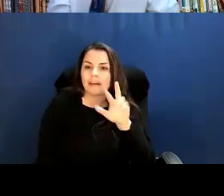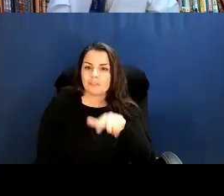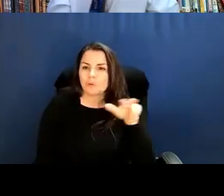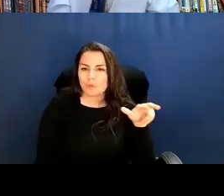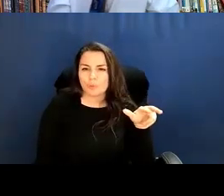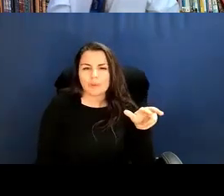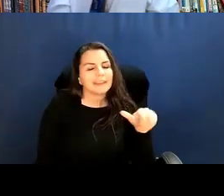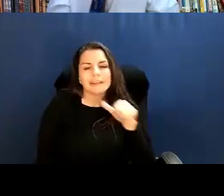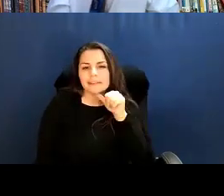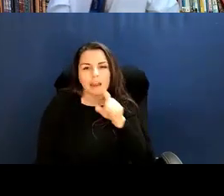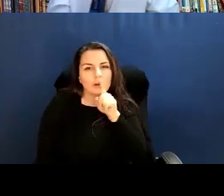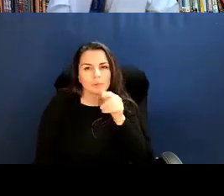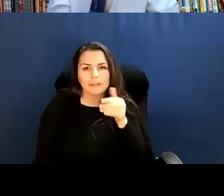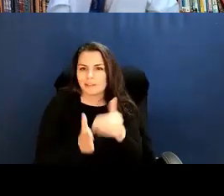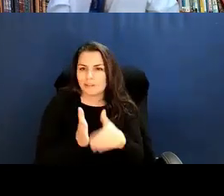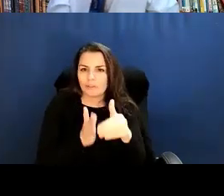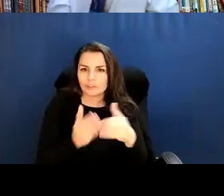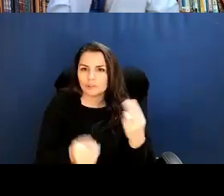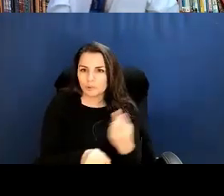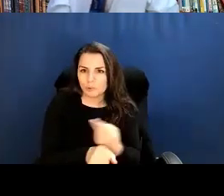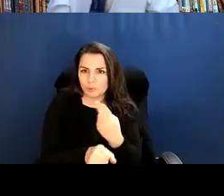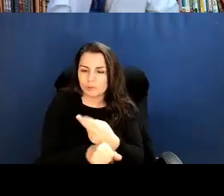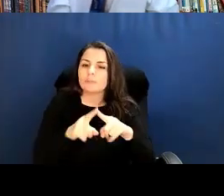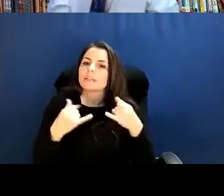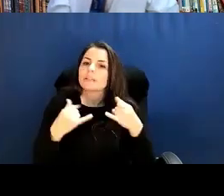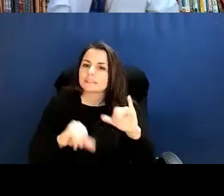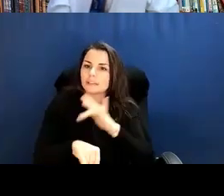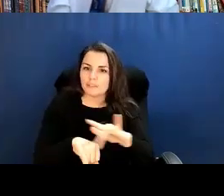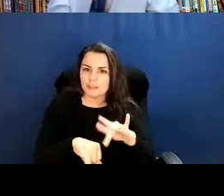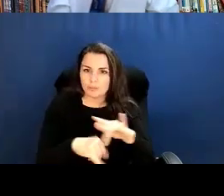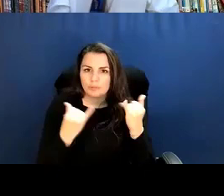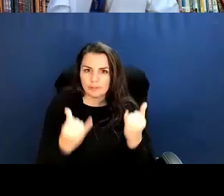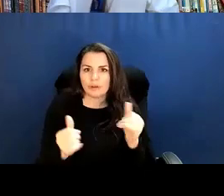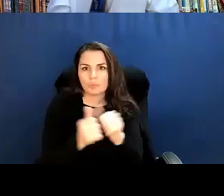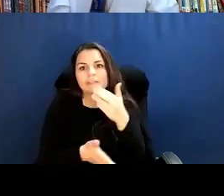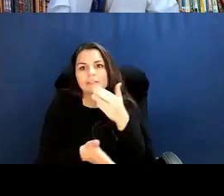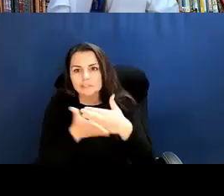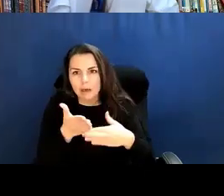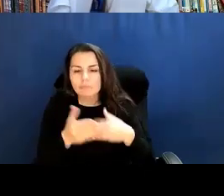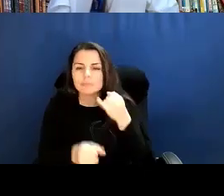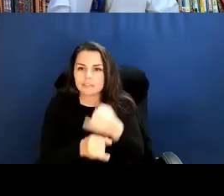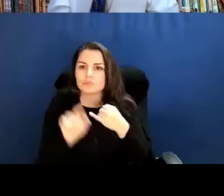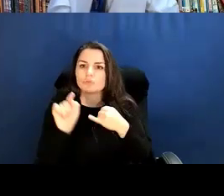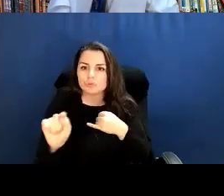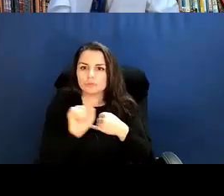very often these days, but it is available through some institutes.